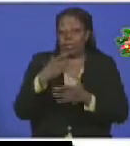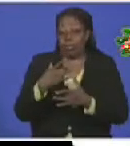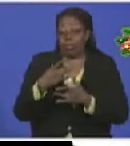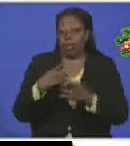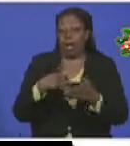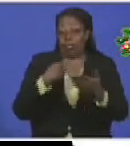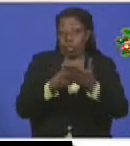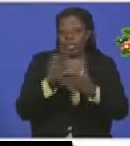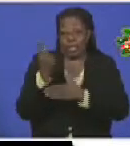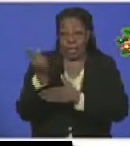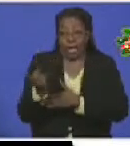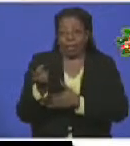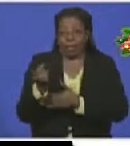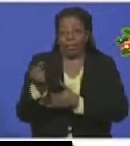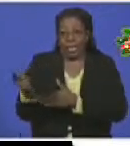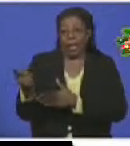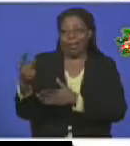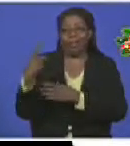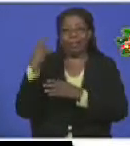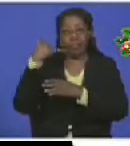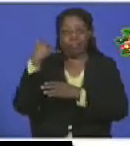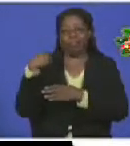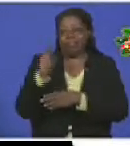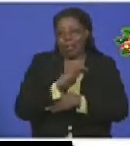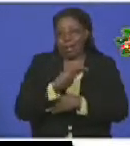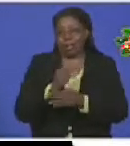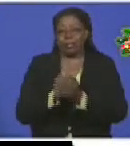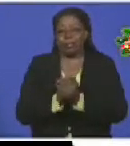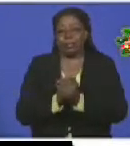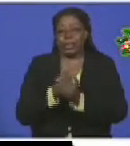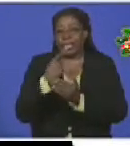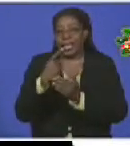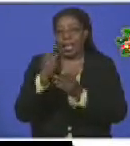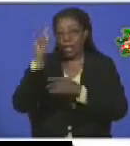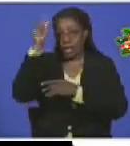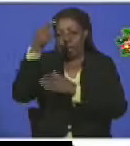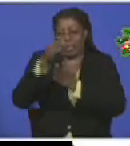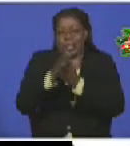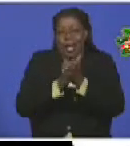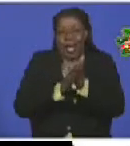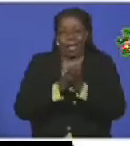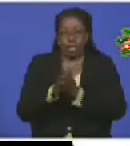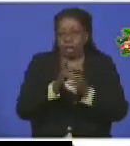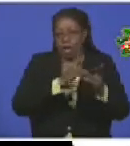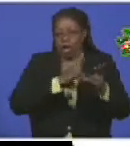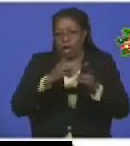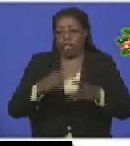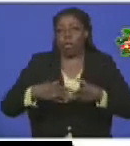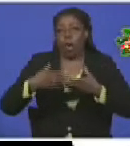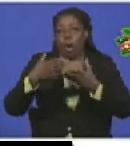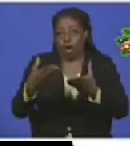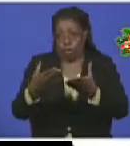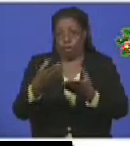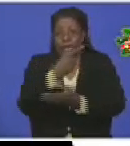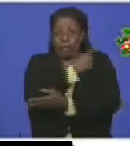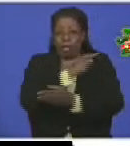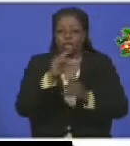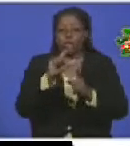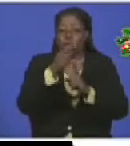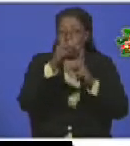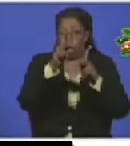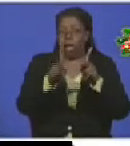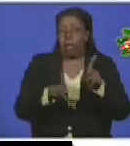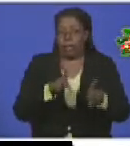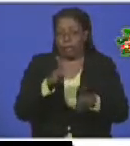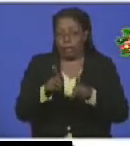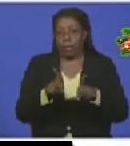they've reached out to us. Minister Wells adds that the government is anxious to begin offering the vaccine to locals and is assuring